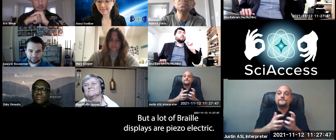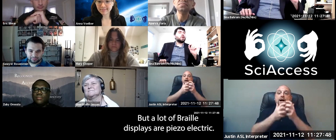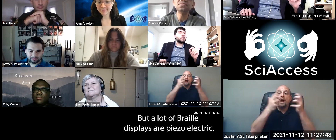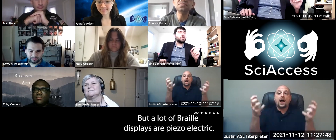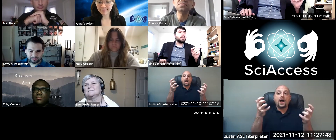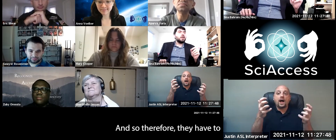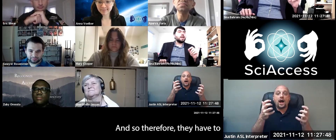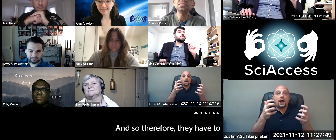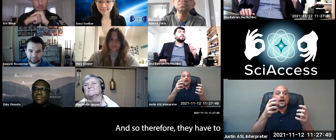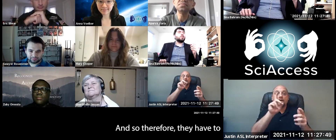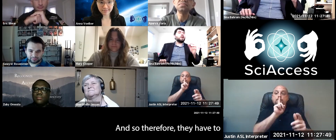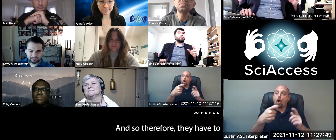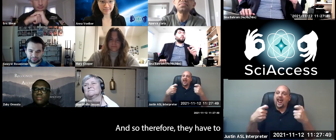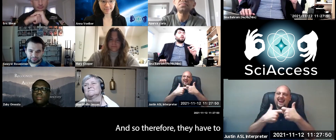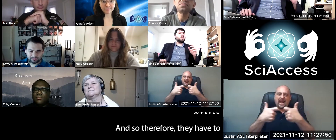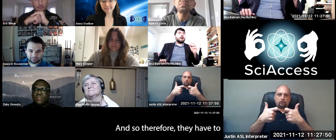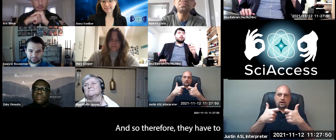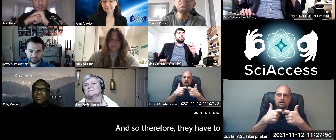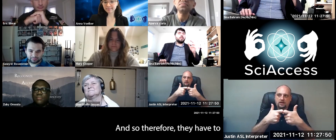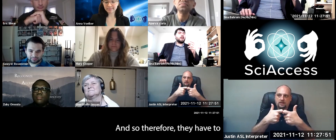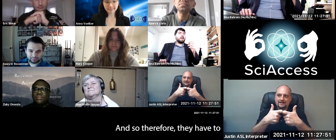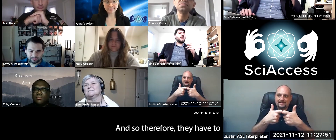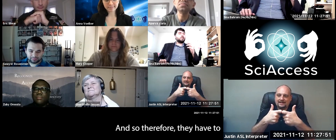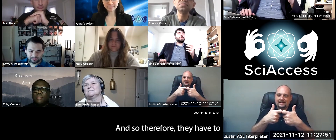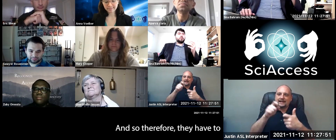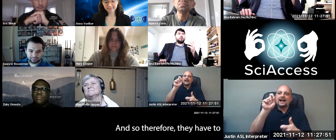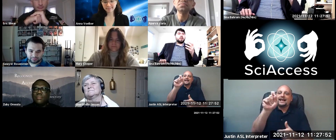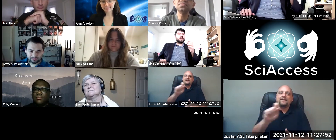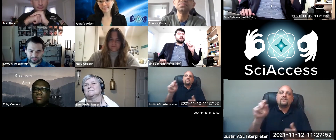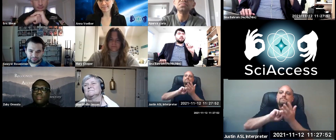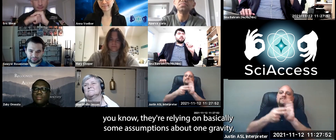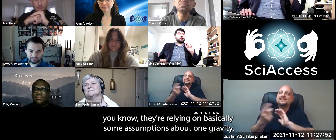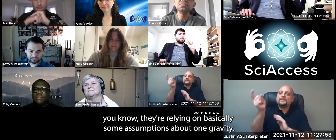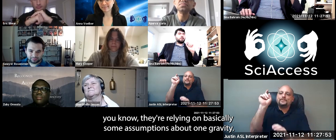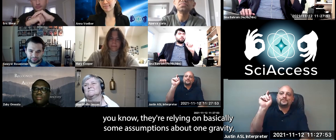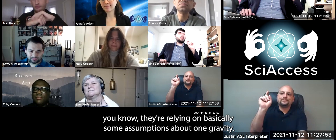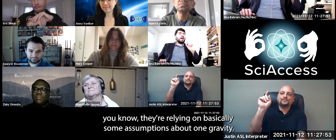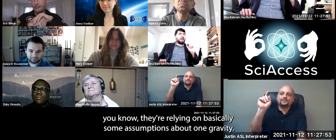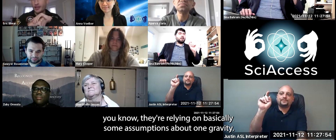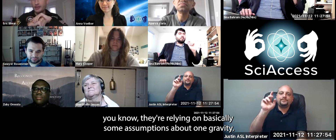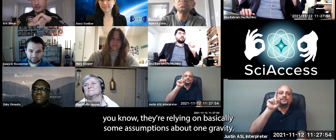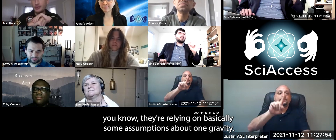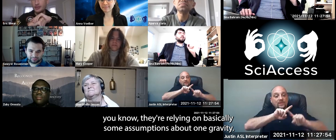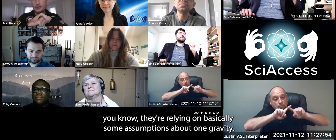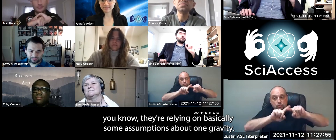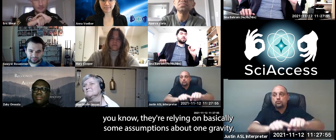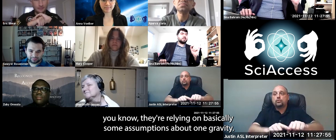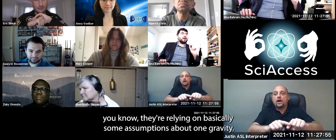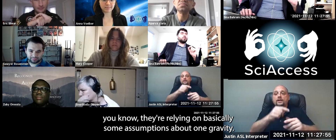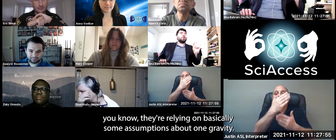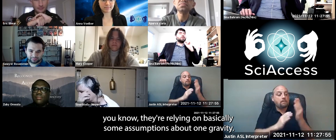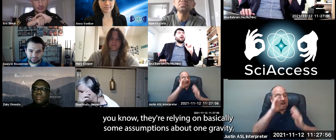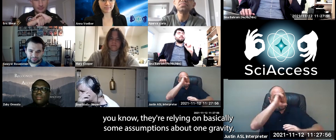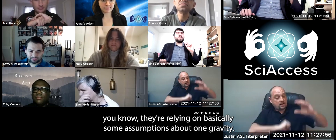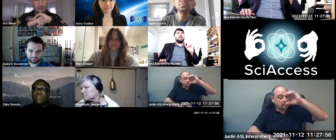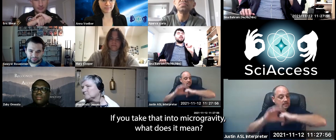are piezoelectric, and so therefore they have to, they're relying on basically some assumptions